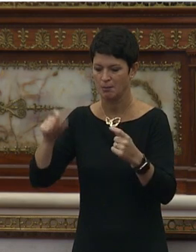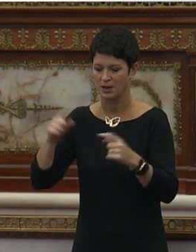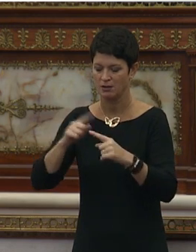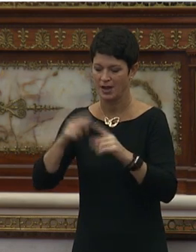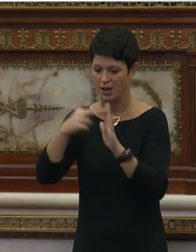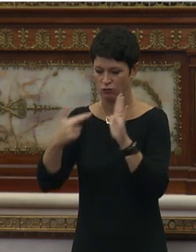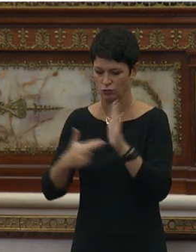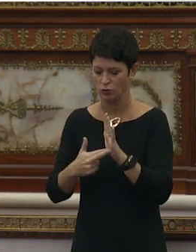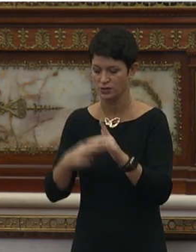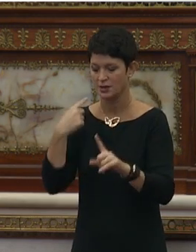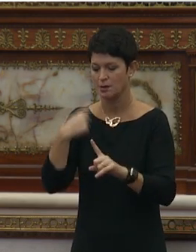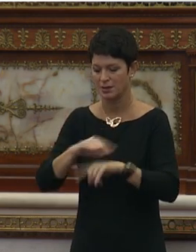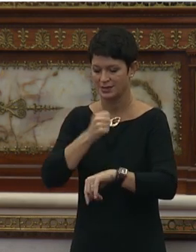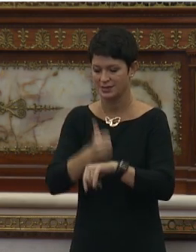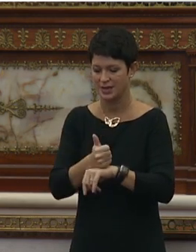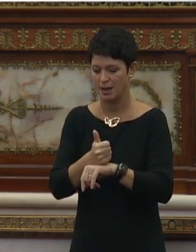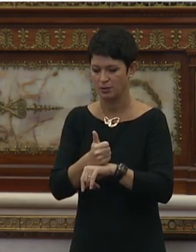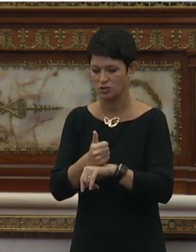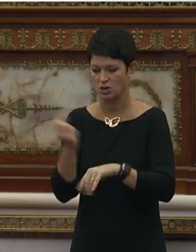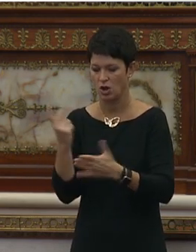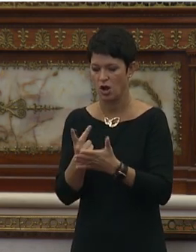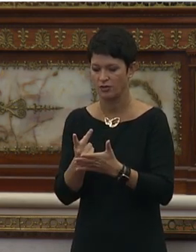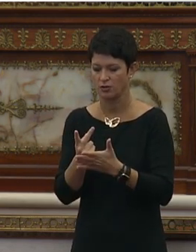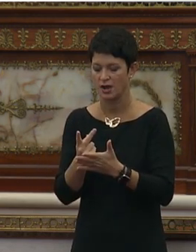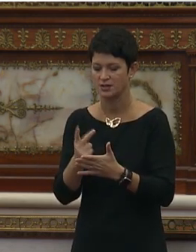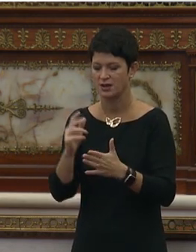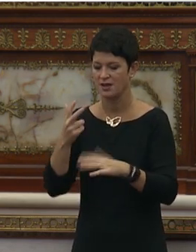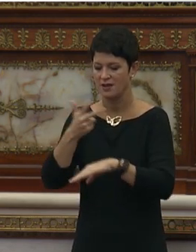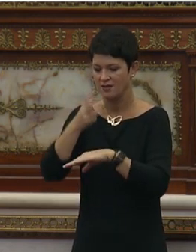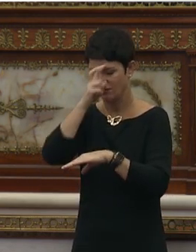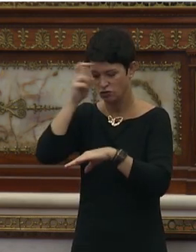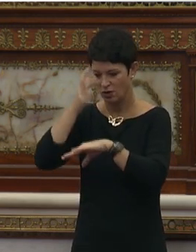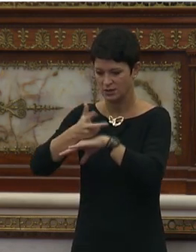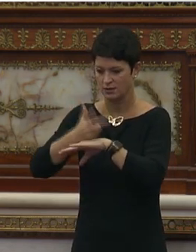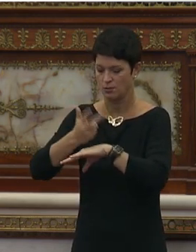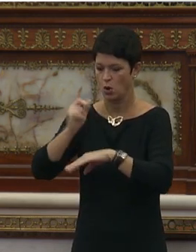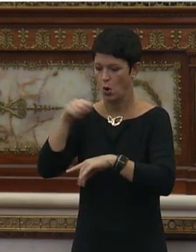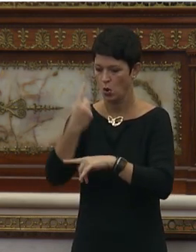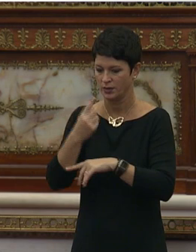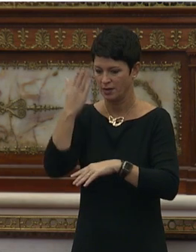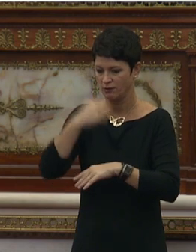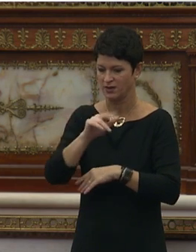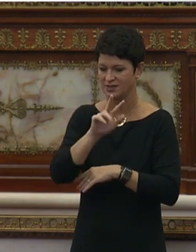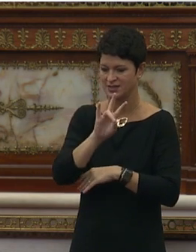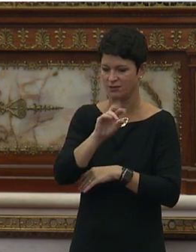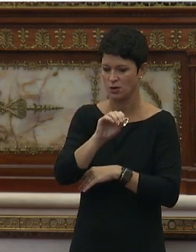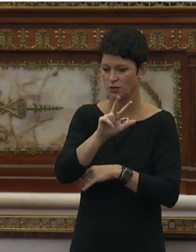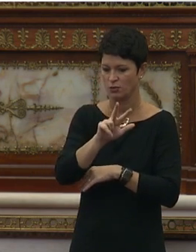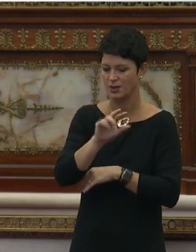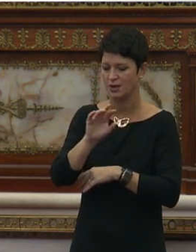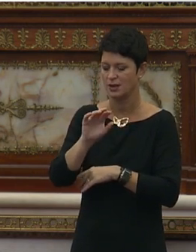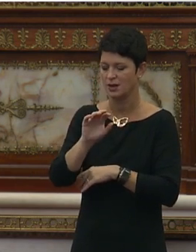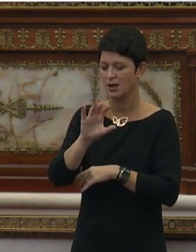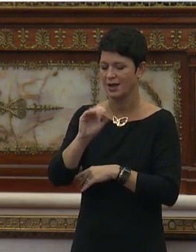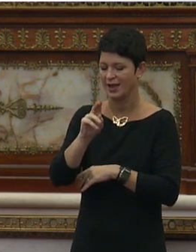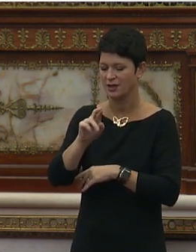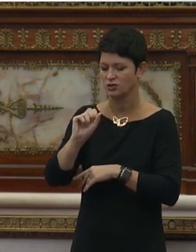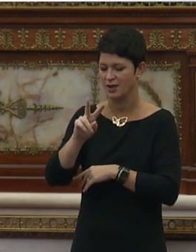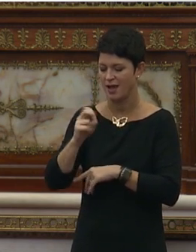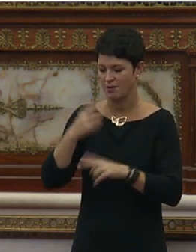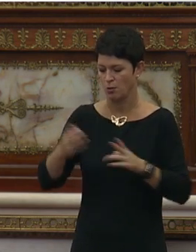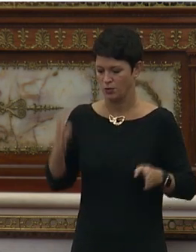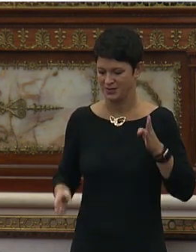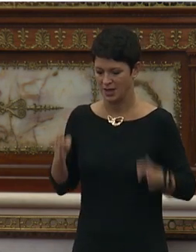Regulations, as well as establishing an authorized vehicles-only regulation in front of 7306 Castor Avenue and both sides